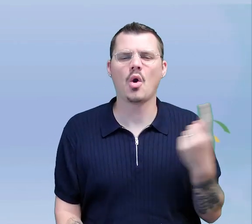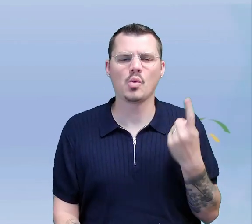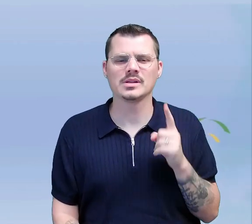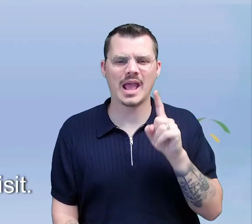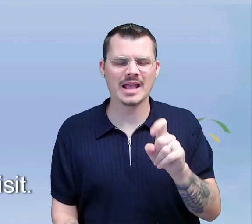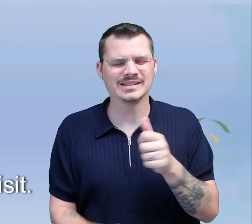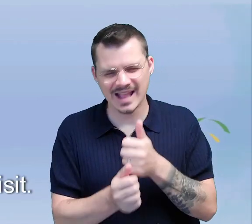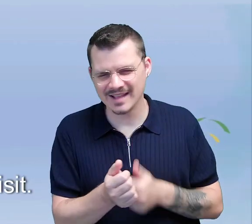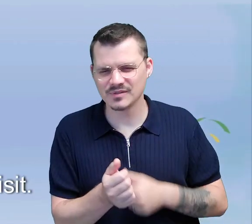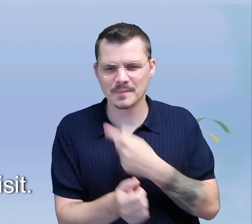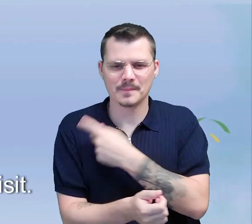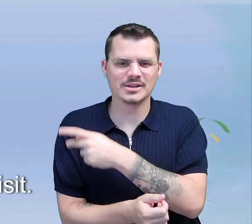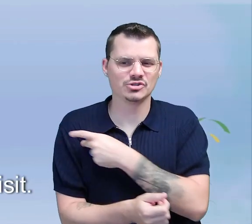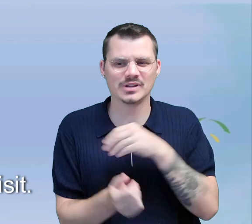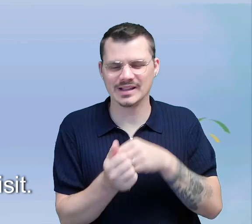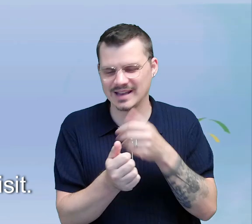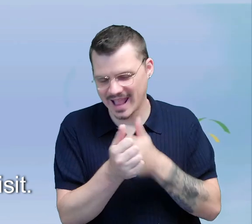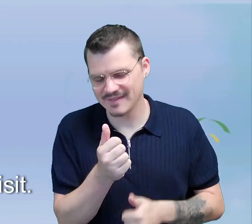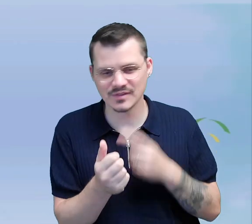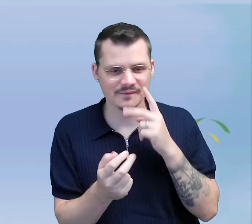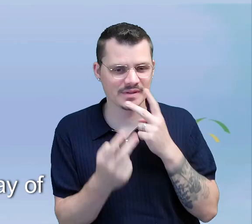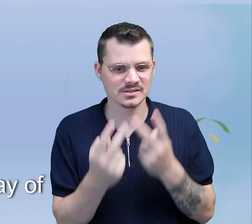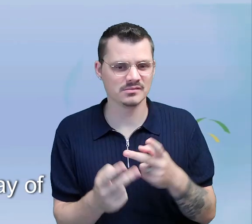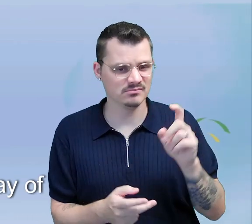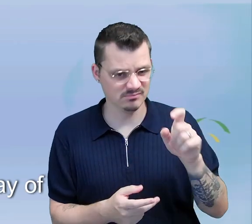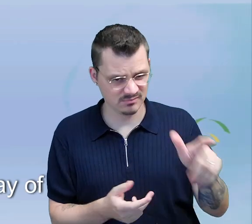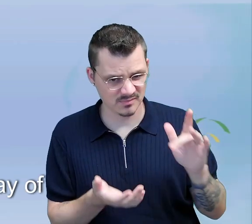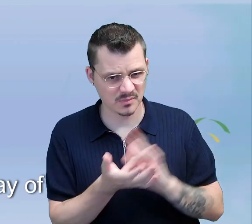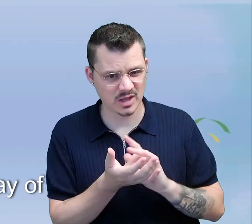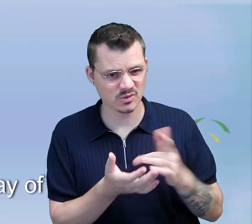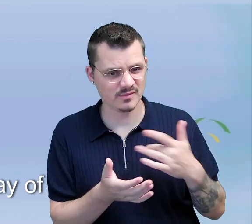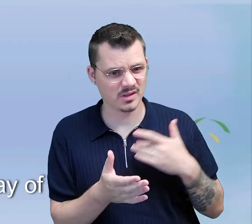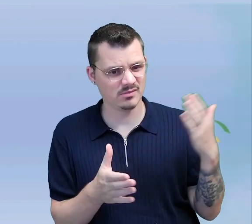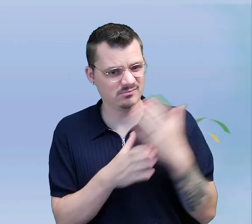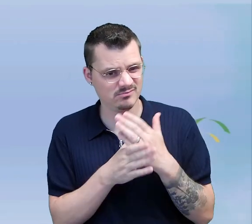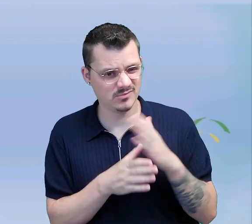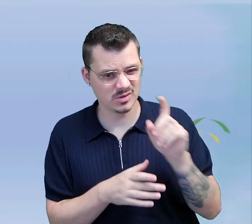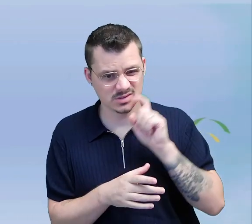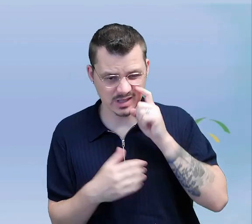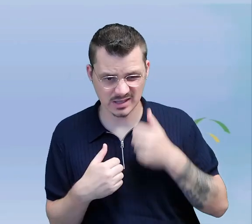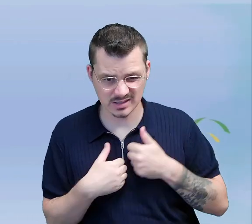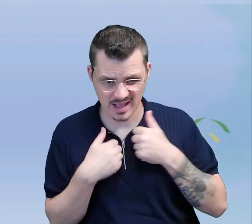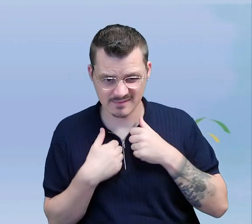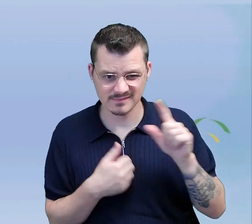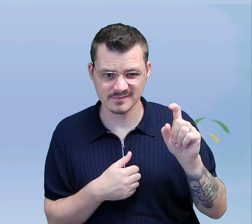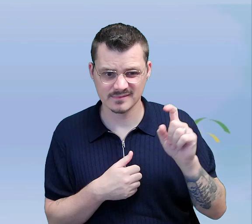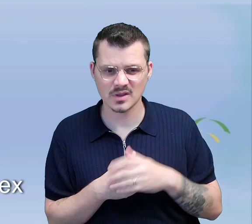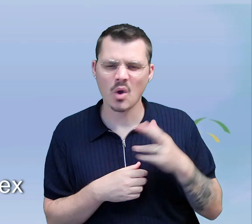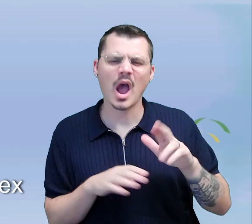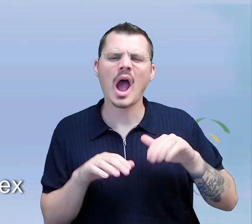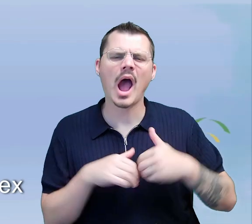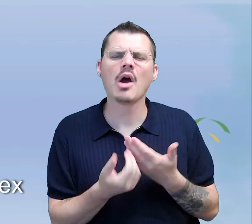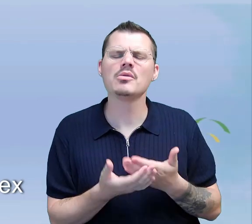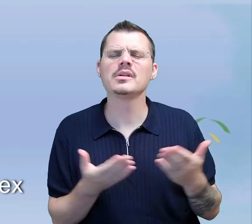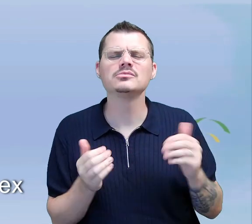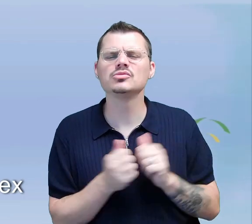ask pretty much every patient in every visit, hey, is this medicine getting in the way of your sex life at all? Or